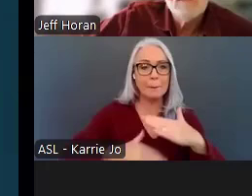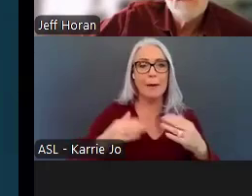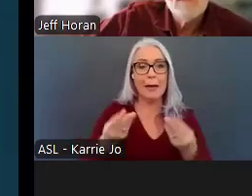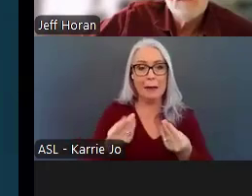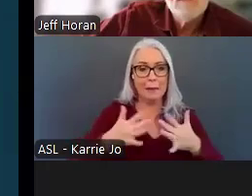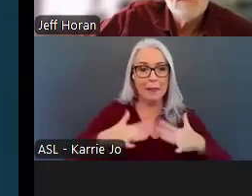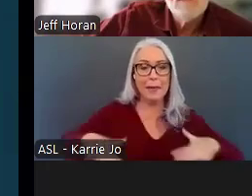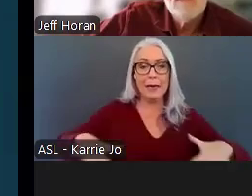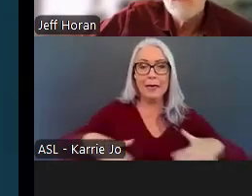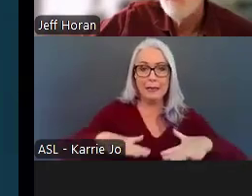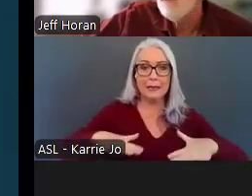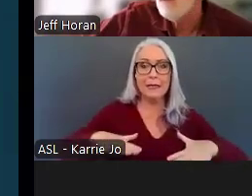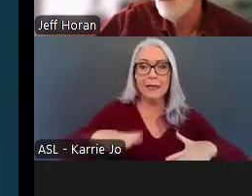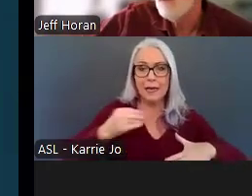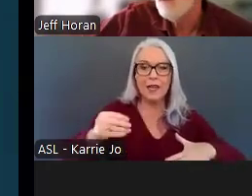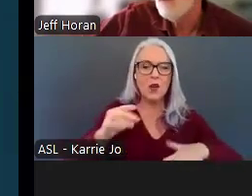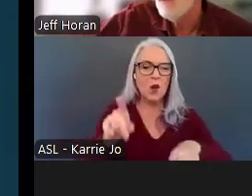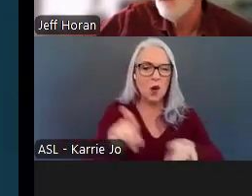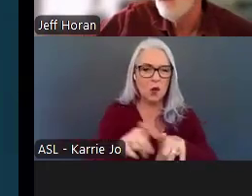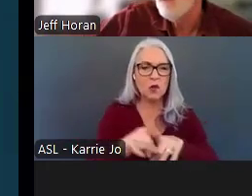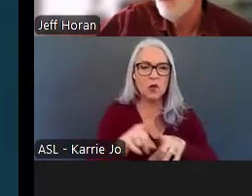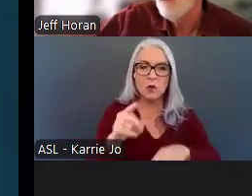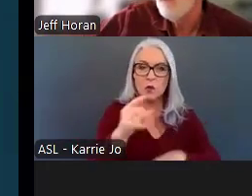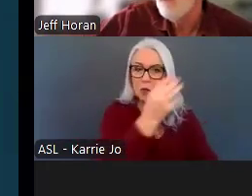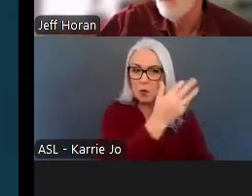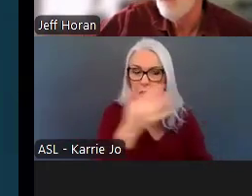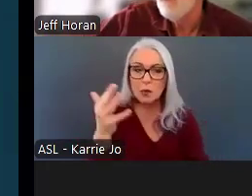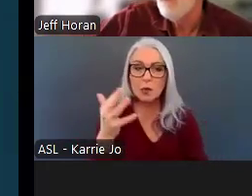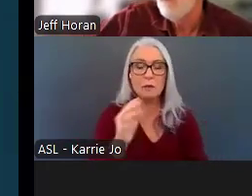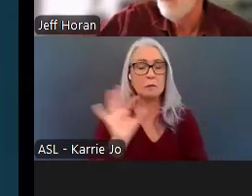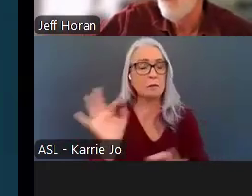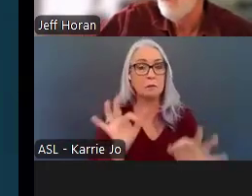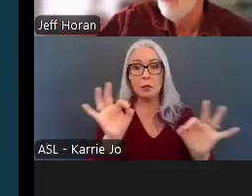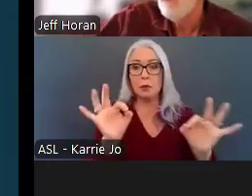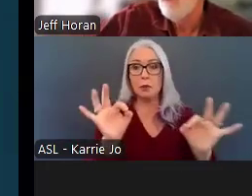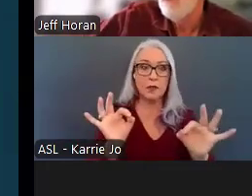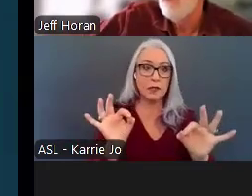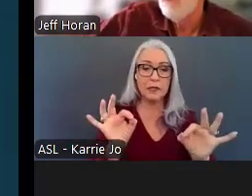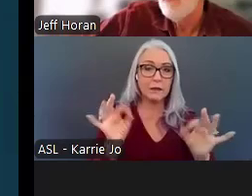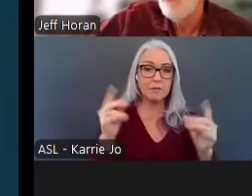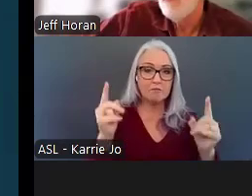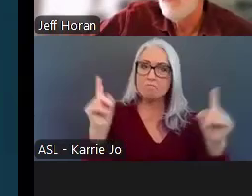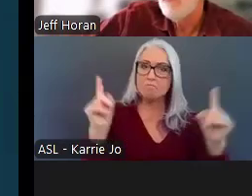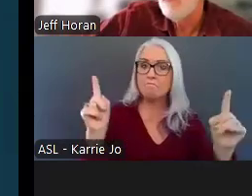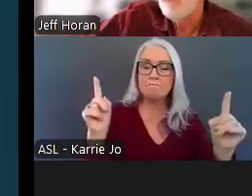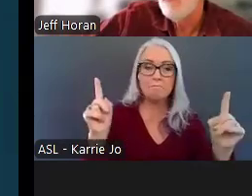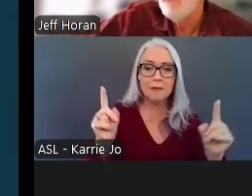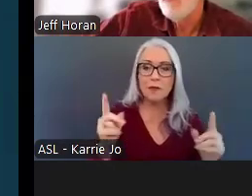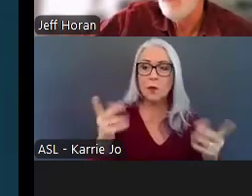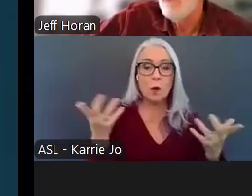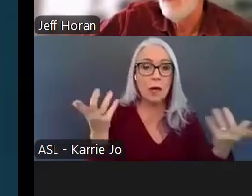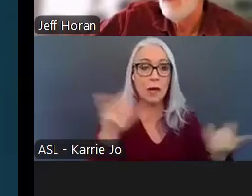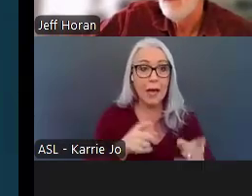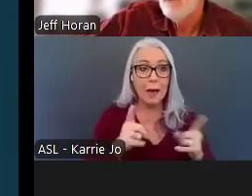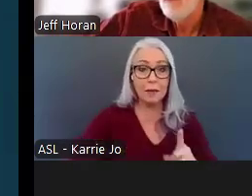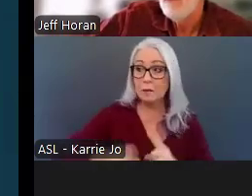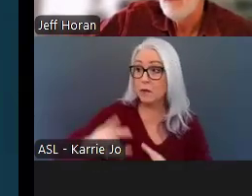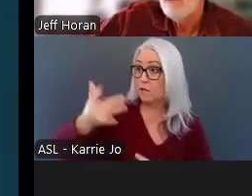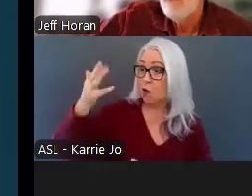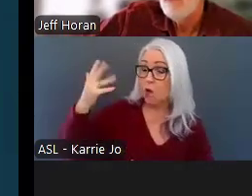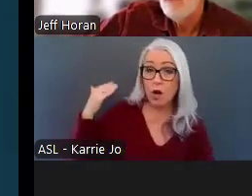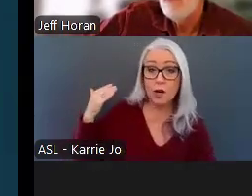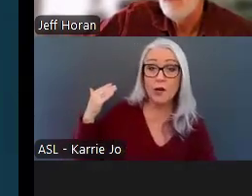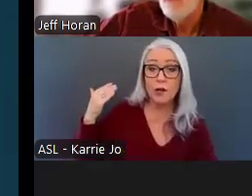upland forests as well, are in mid-successional condition, which is based on whatever's happened in the past.